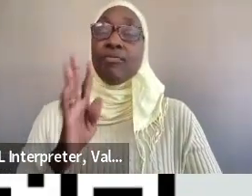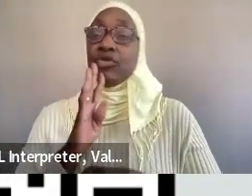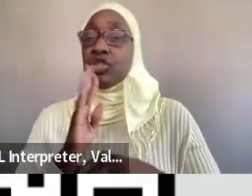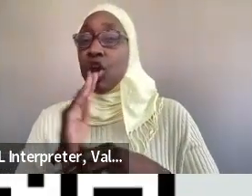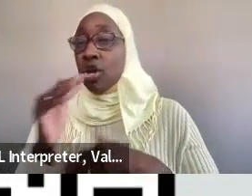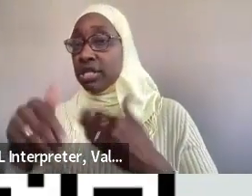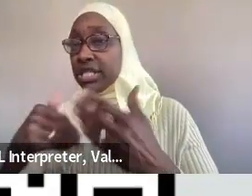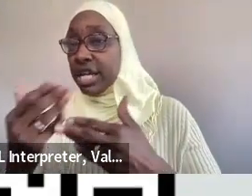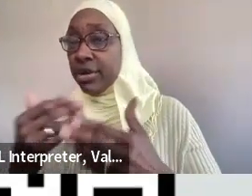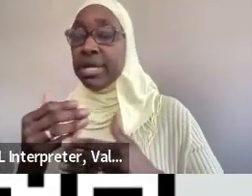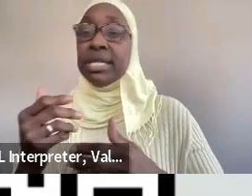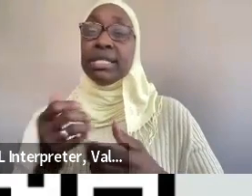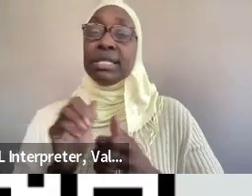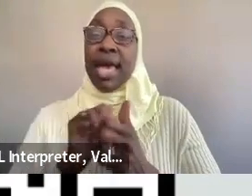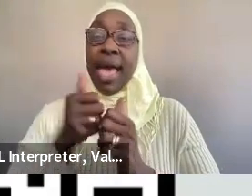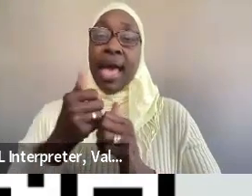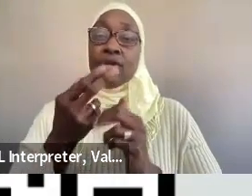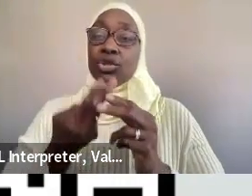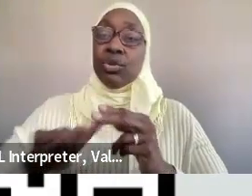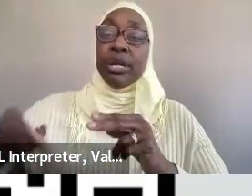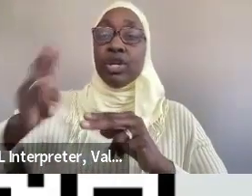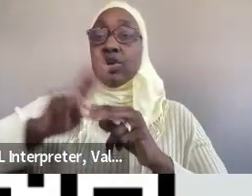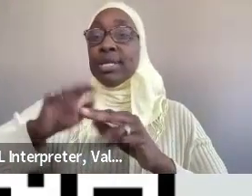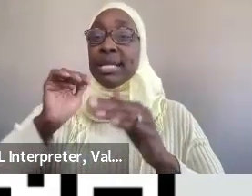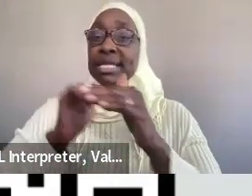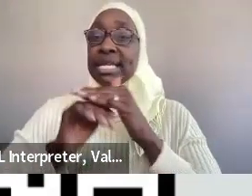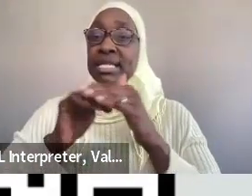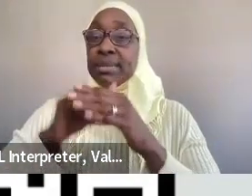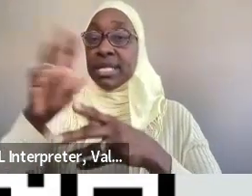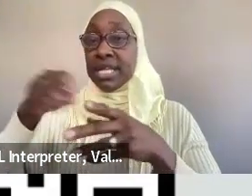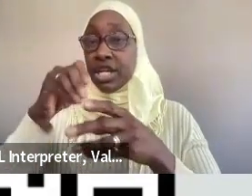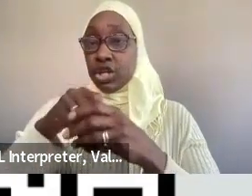and inclusion at Northeastern. So thank you and welcome.